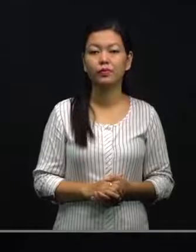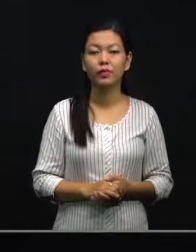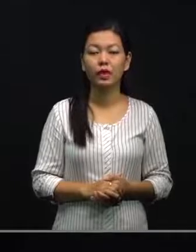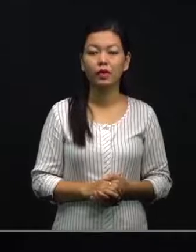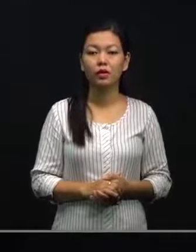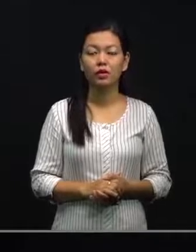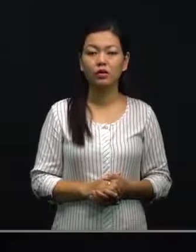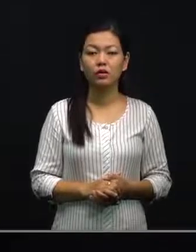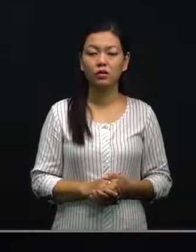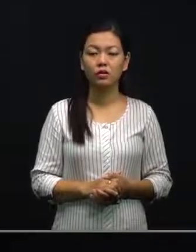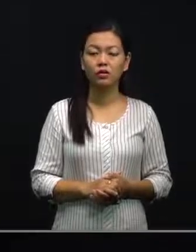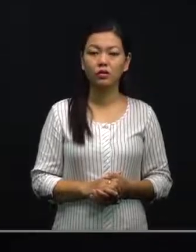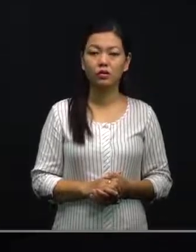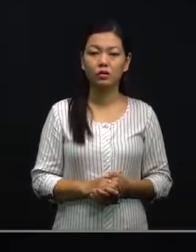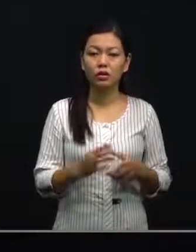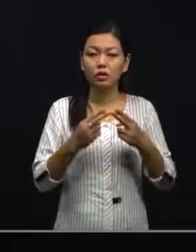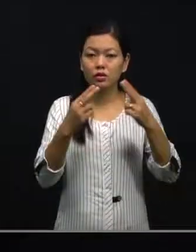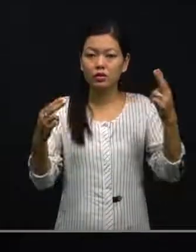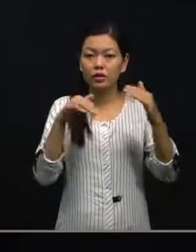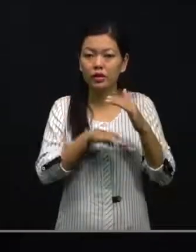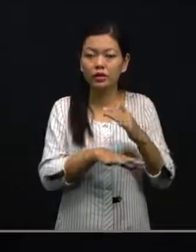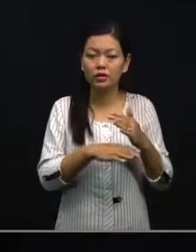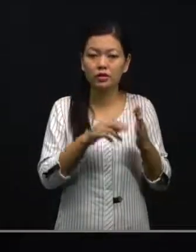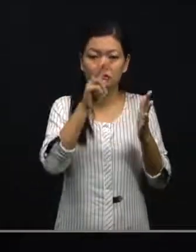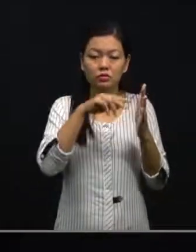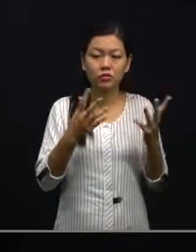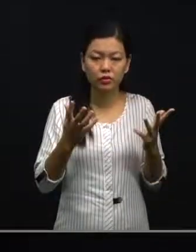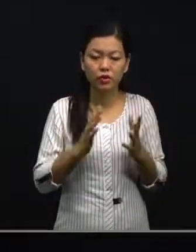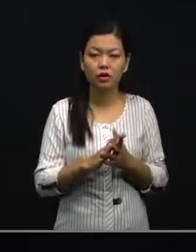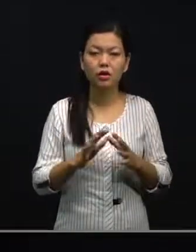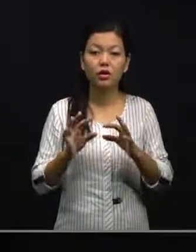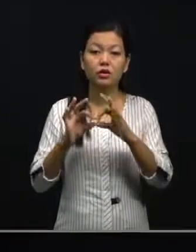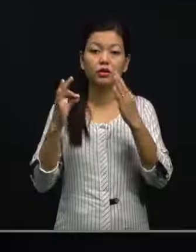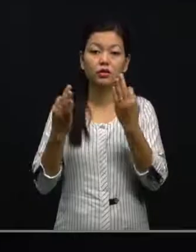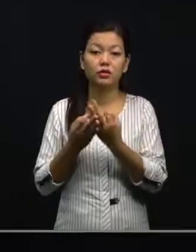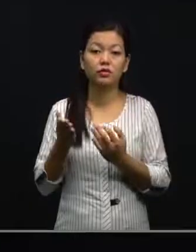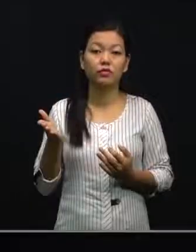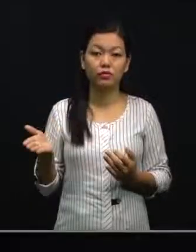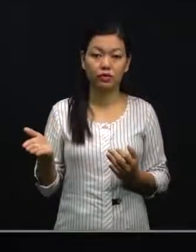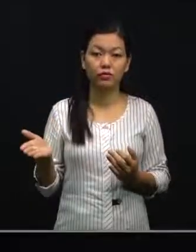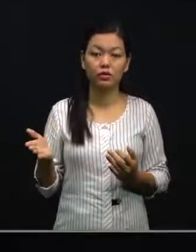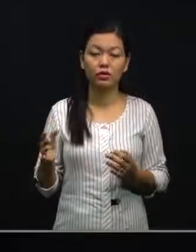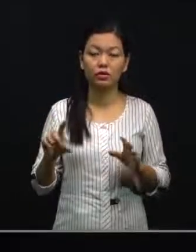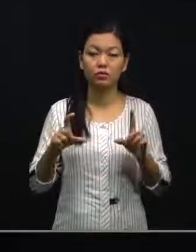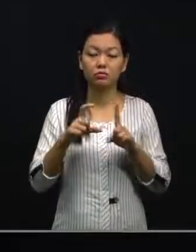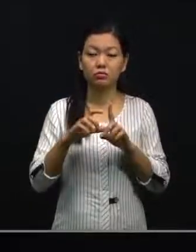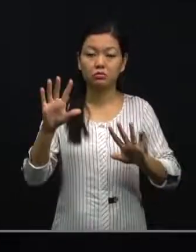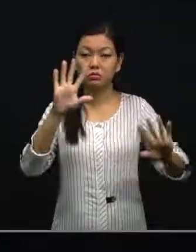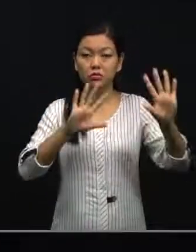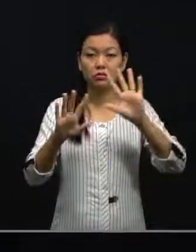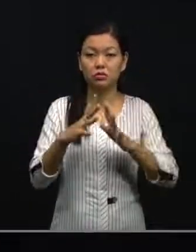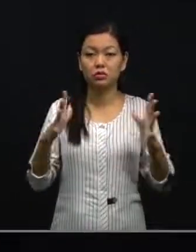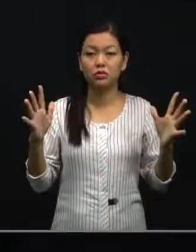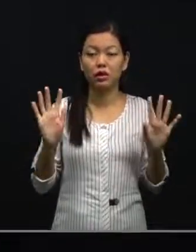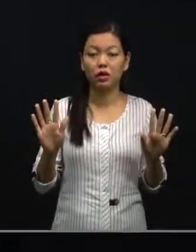You know, we will find that in the story, the family is in great drama looking for